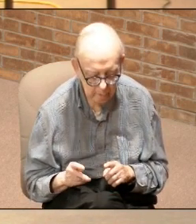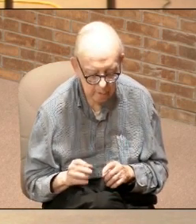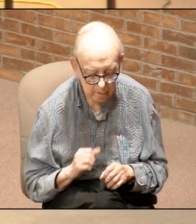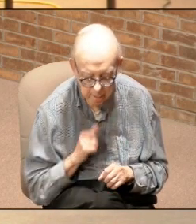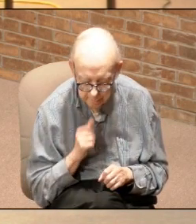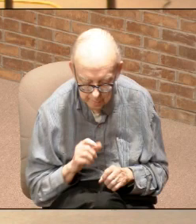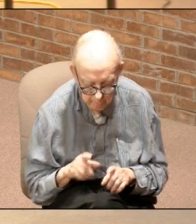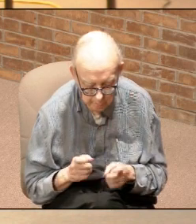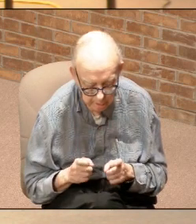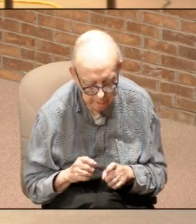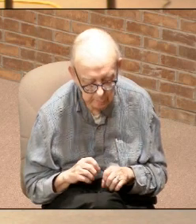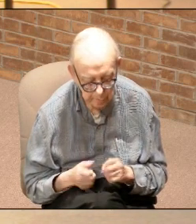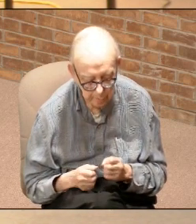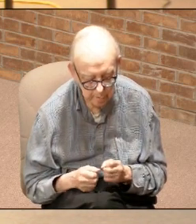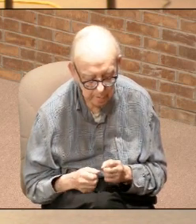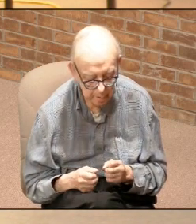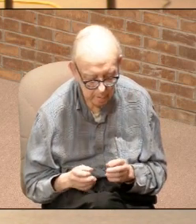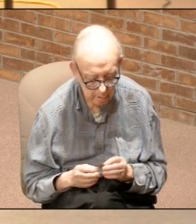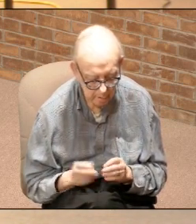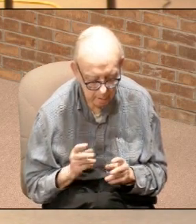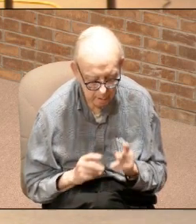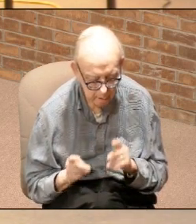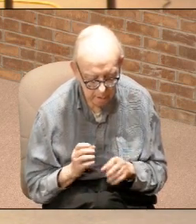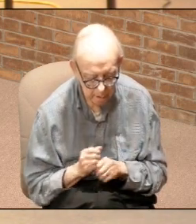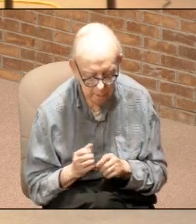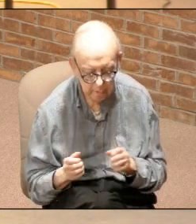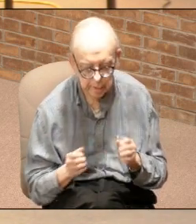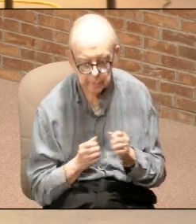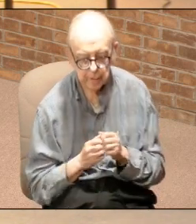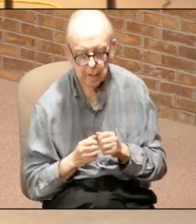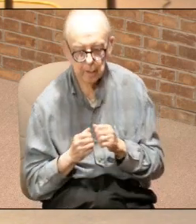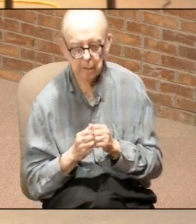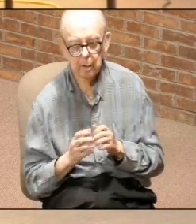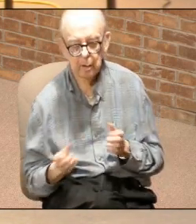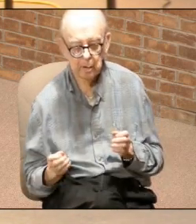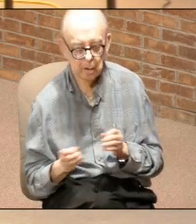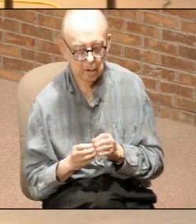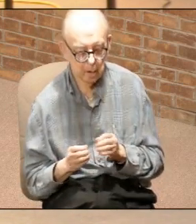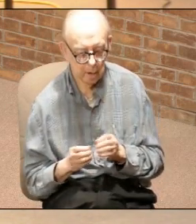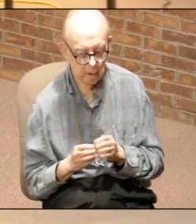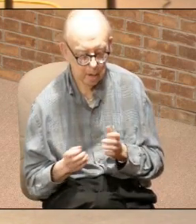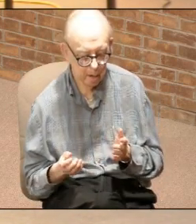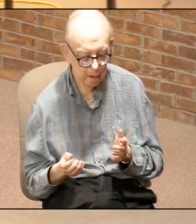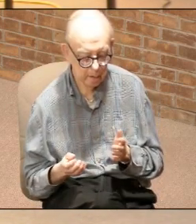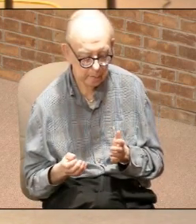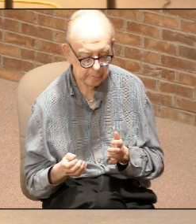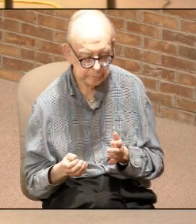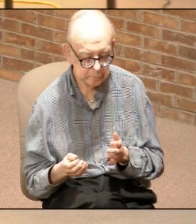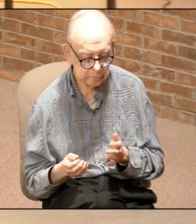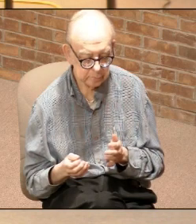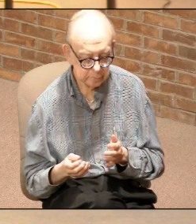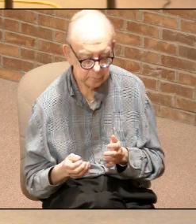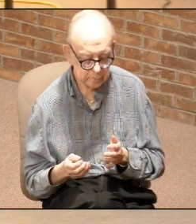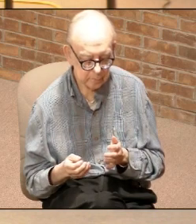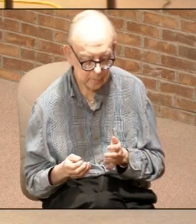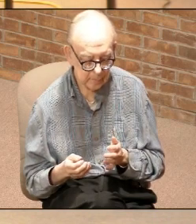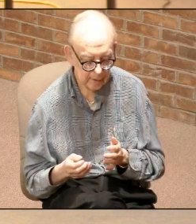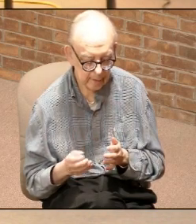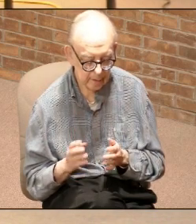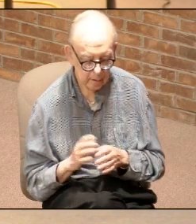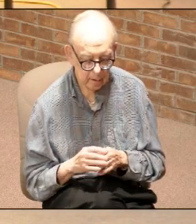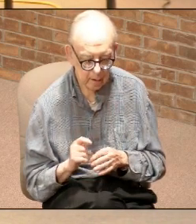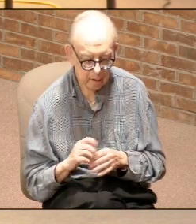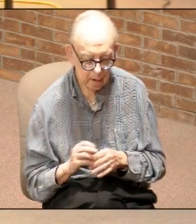quickly broken the more people you get together and the more this this pile of